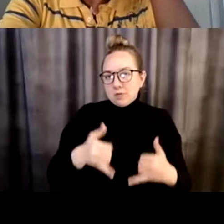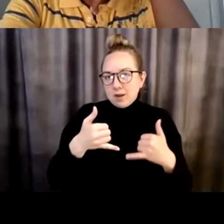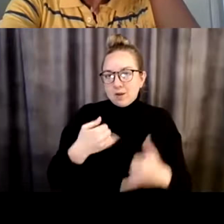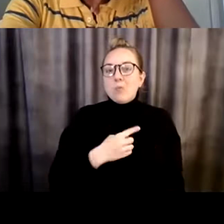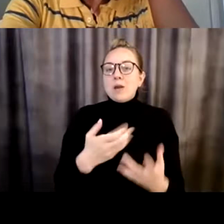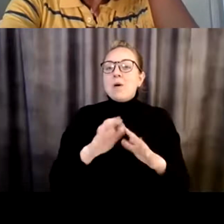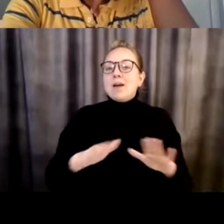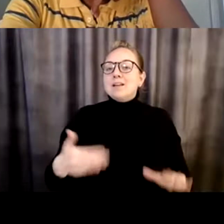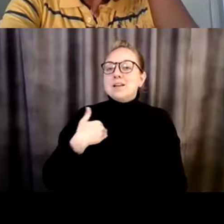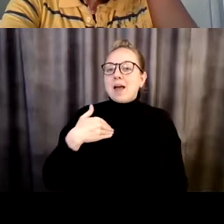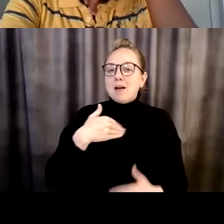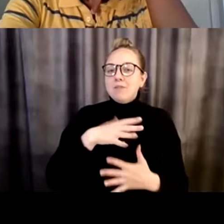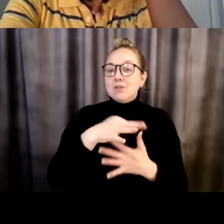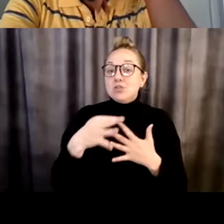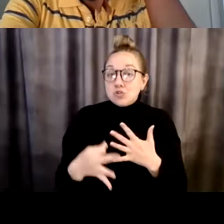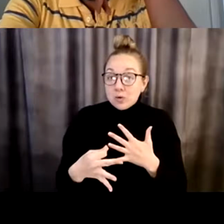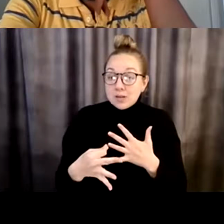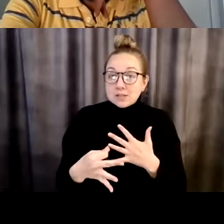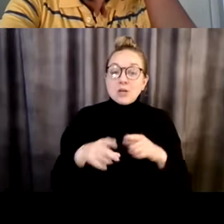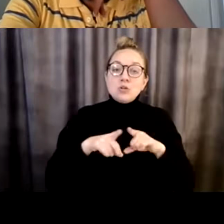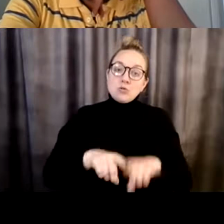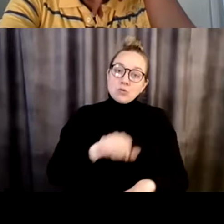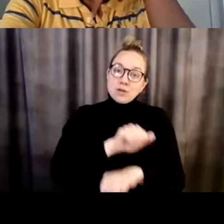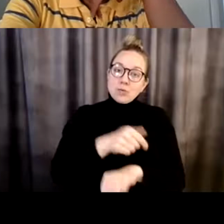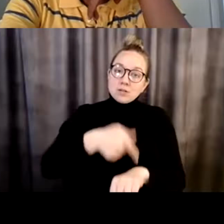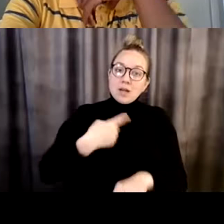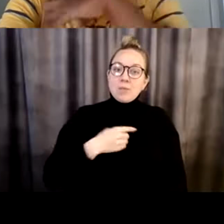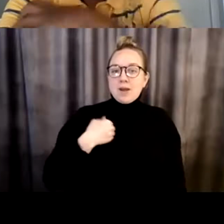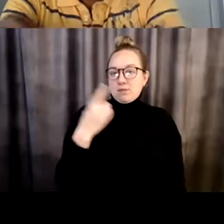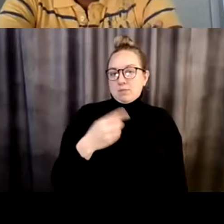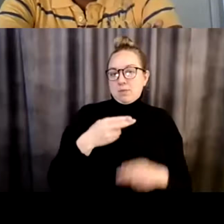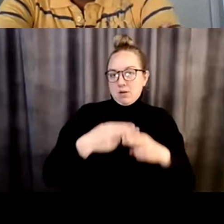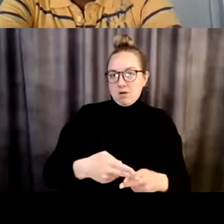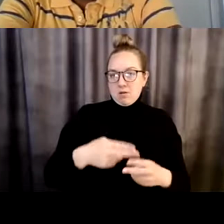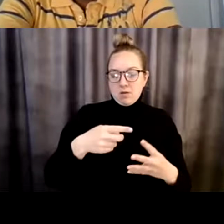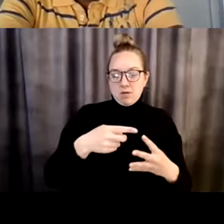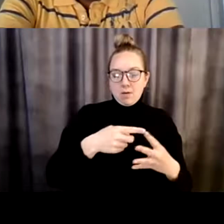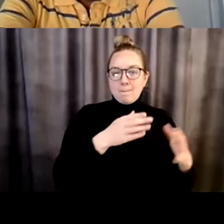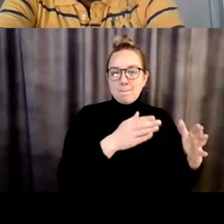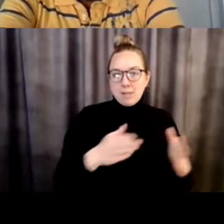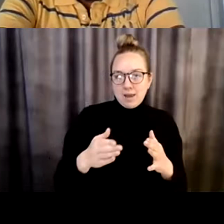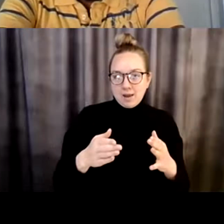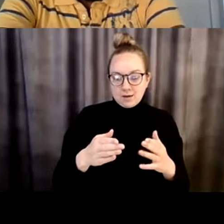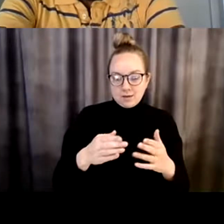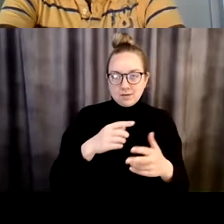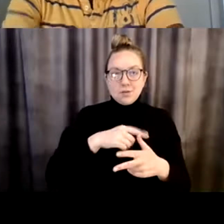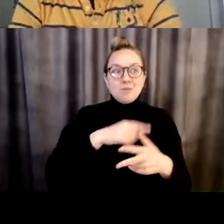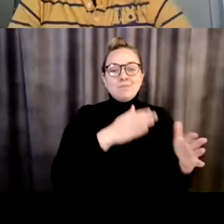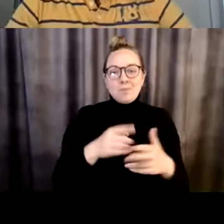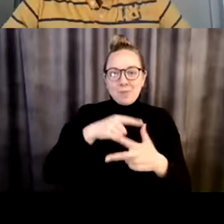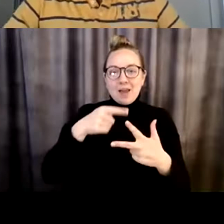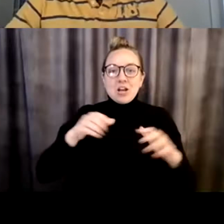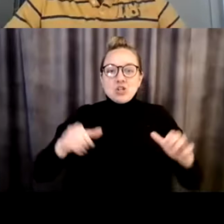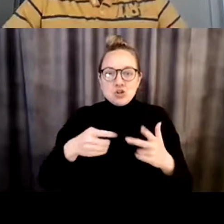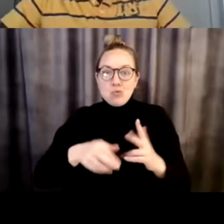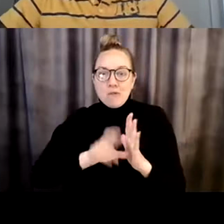have what we call our plan, do, review cycle, where the teacher actually talks with the kids about coming up with a plan about what is it that